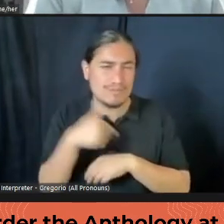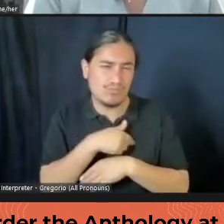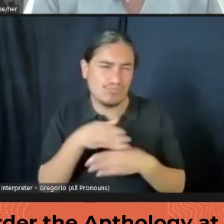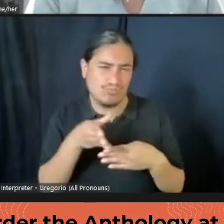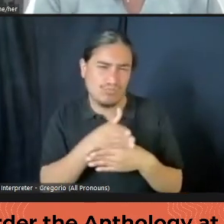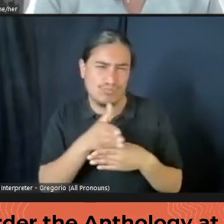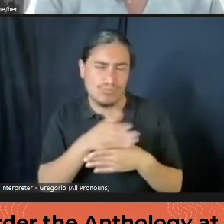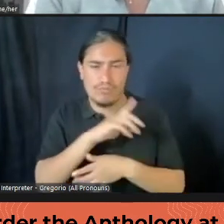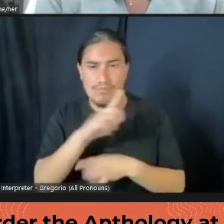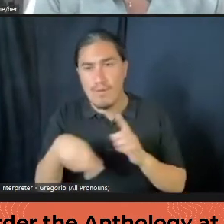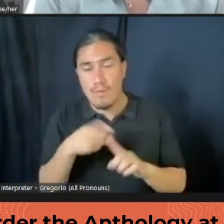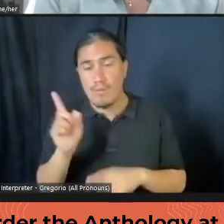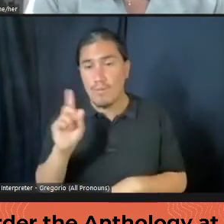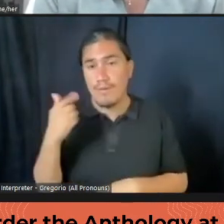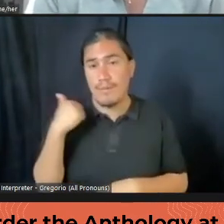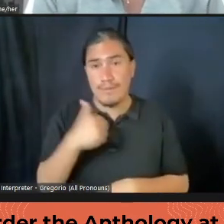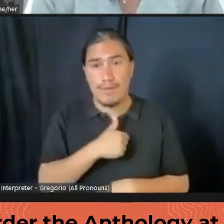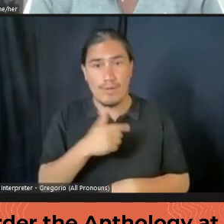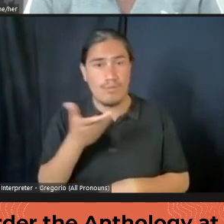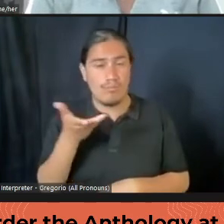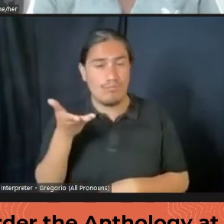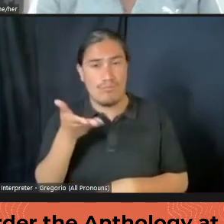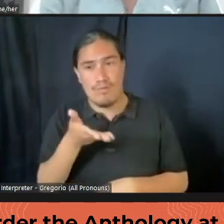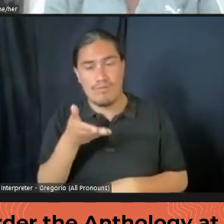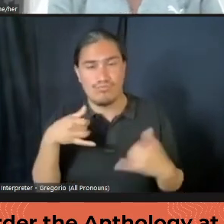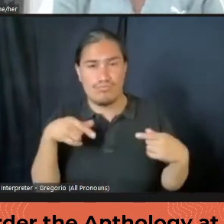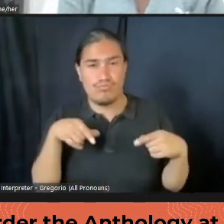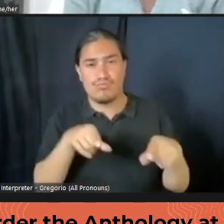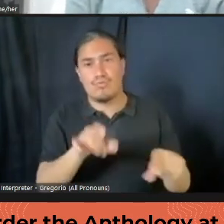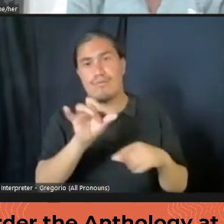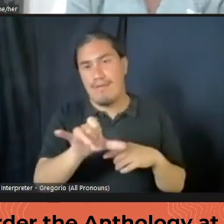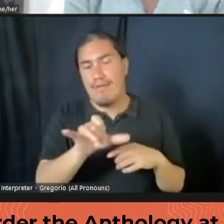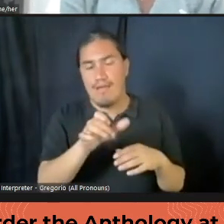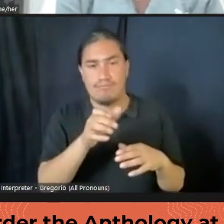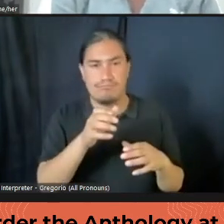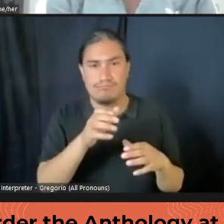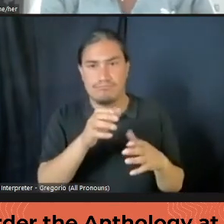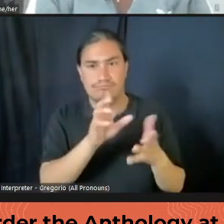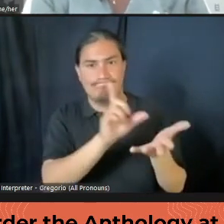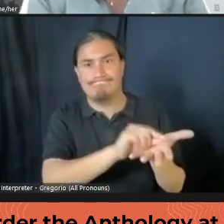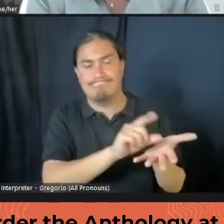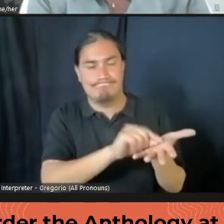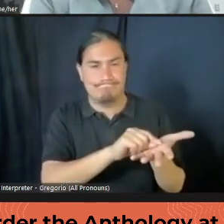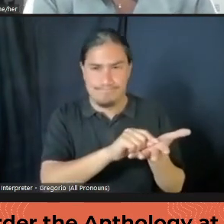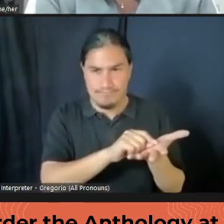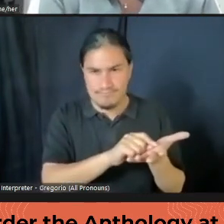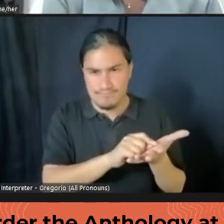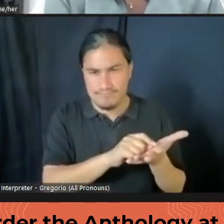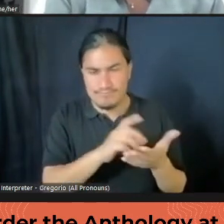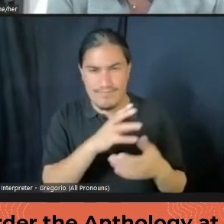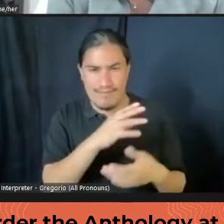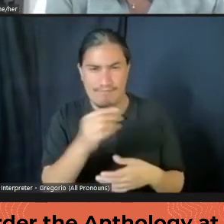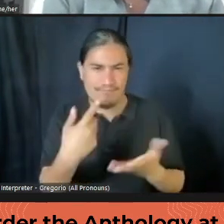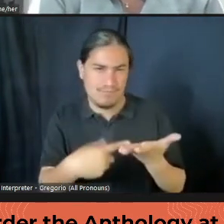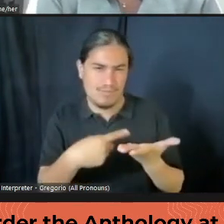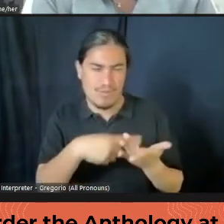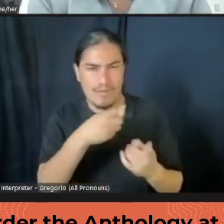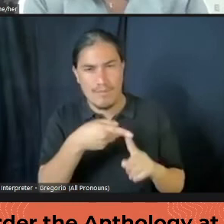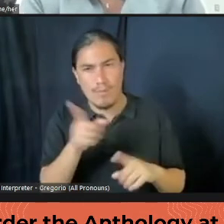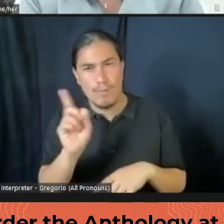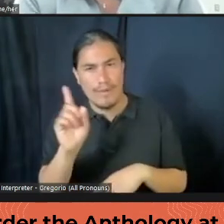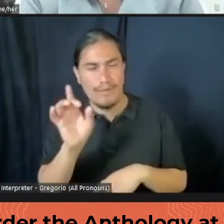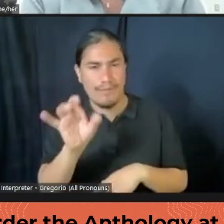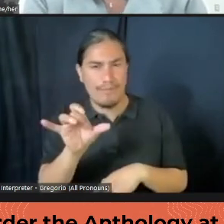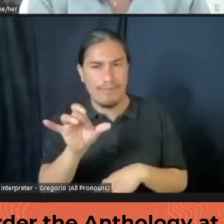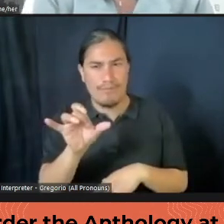bit about where we were at the moment of each of your pieces publication, and talked a little bit about where you